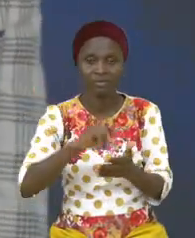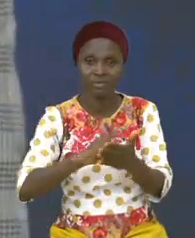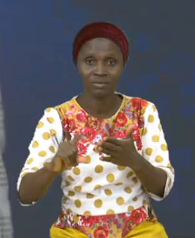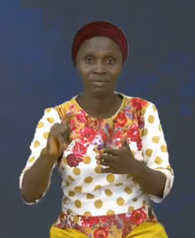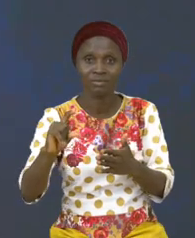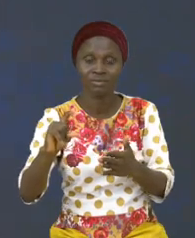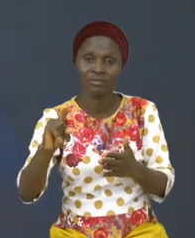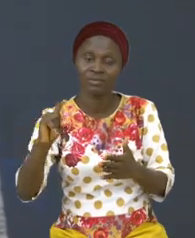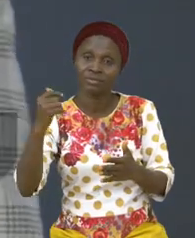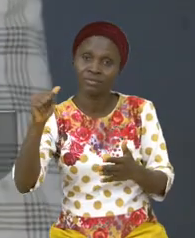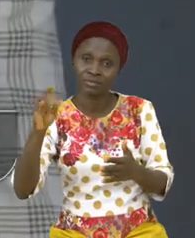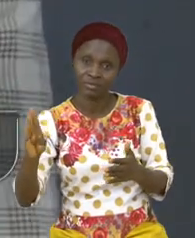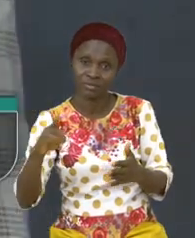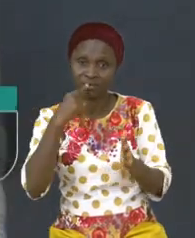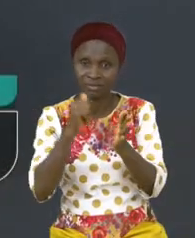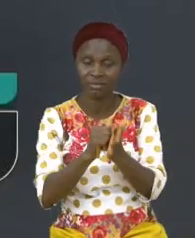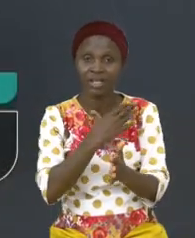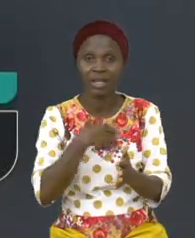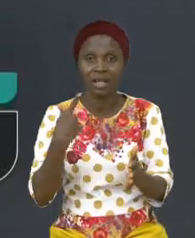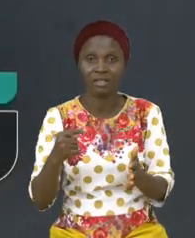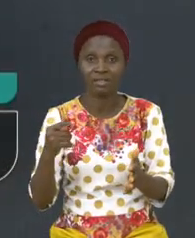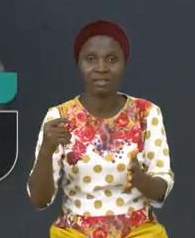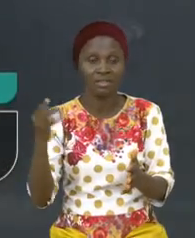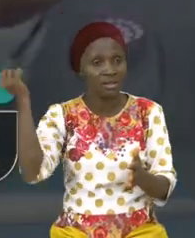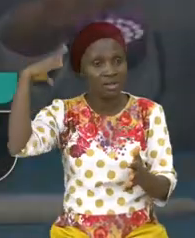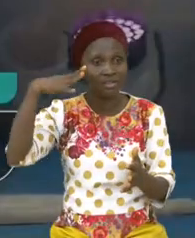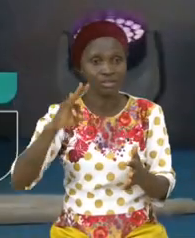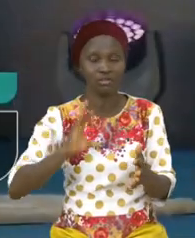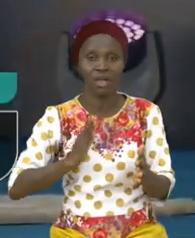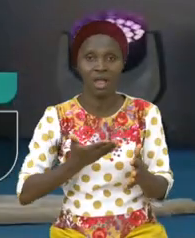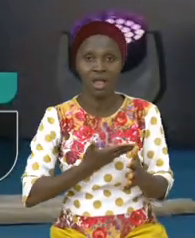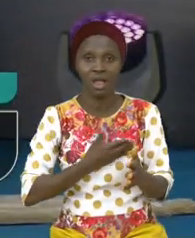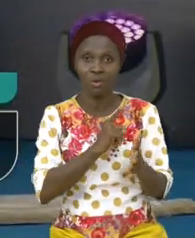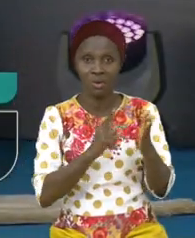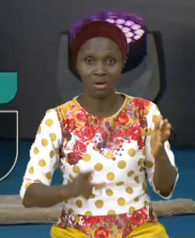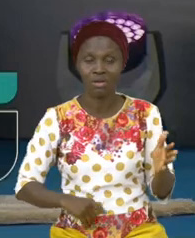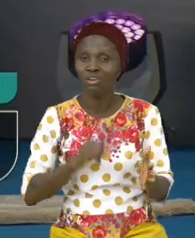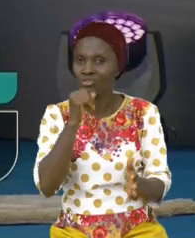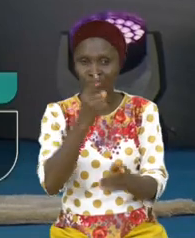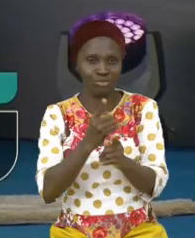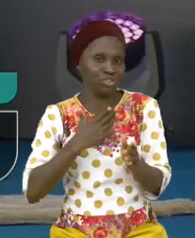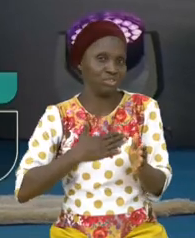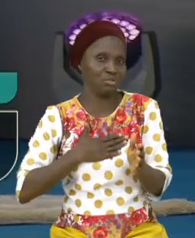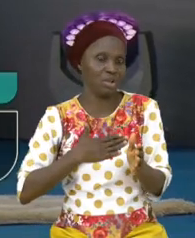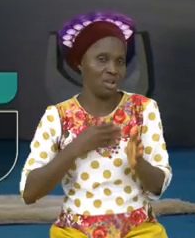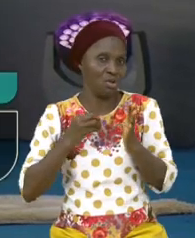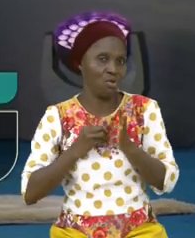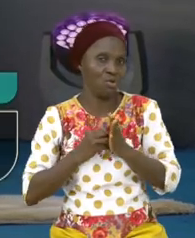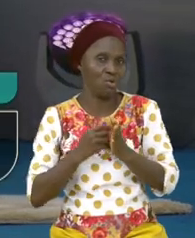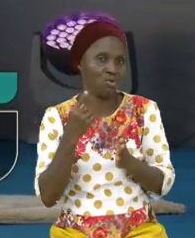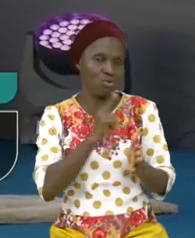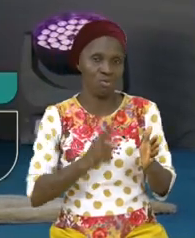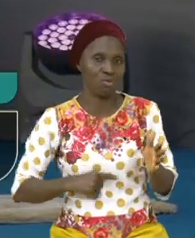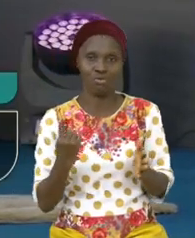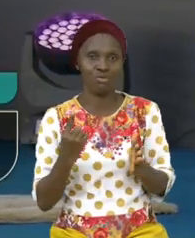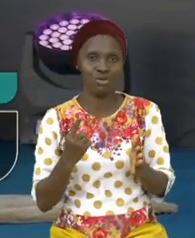the grace of our Lord, not just my Lord, our Lord, it's your Lord, it's my Lord,